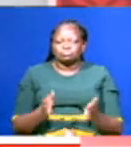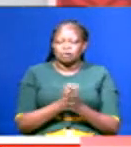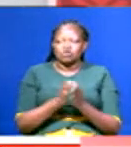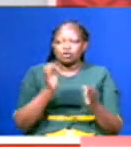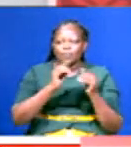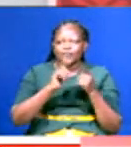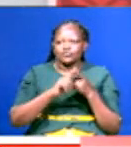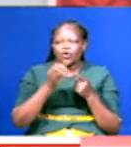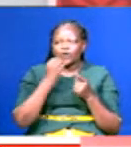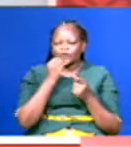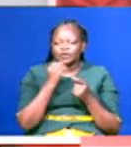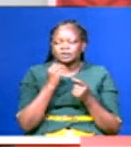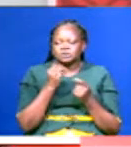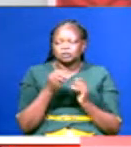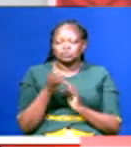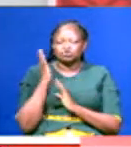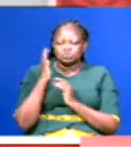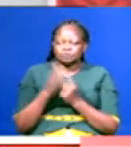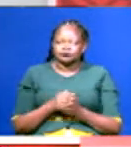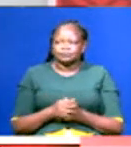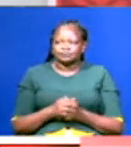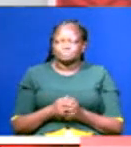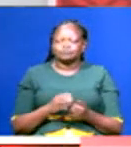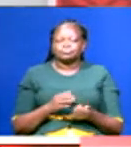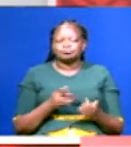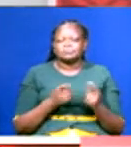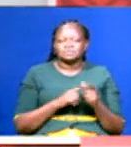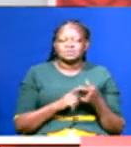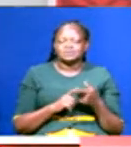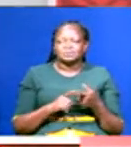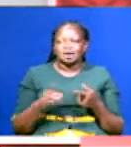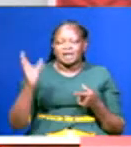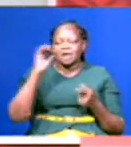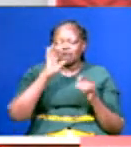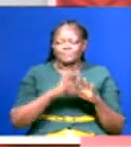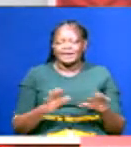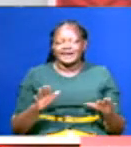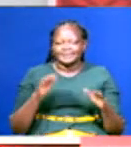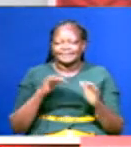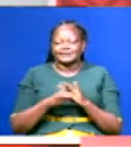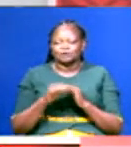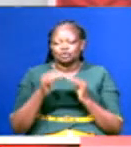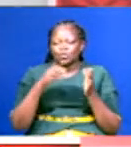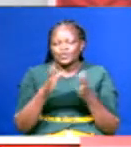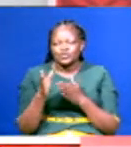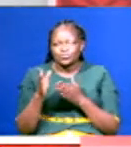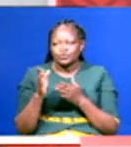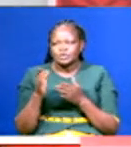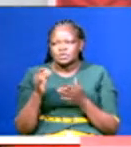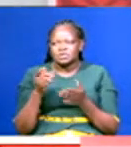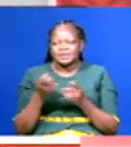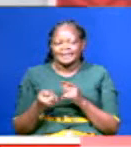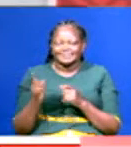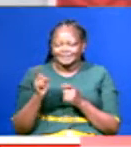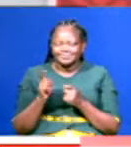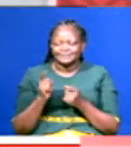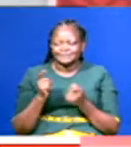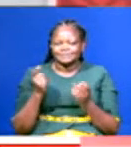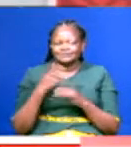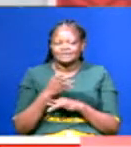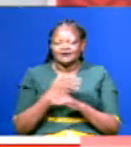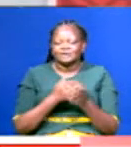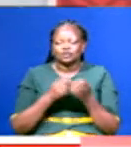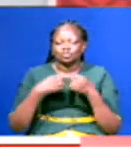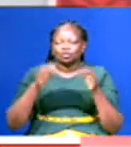food insecurity. Furthermore, lack of market access opportunities, increased post-harvest losses,